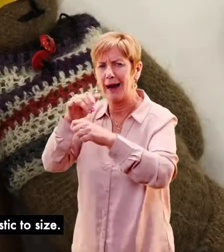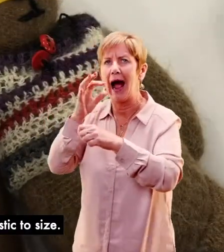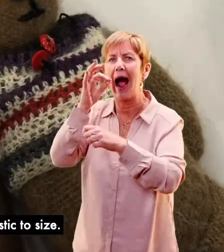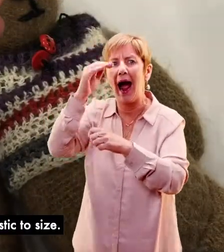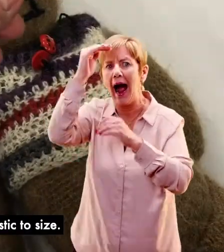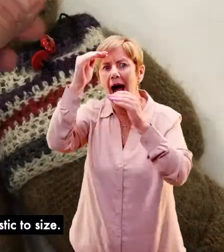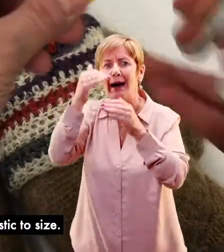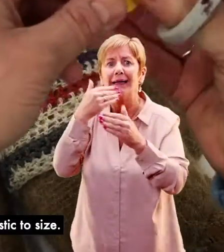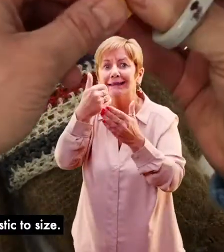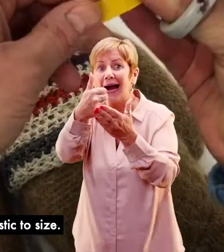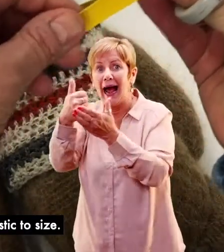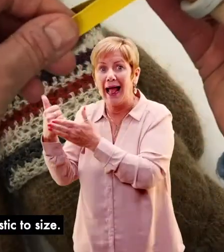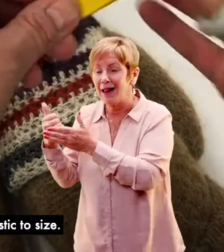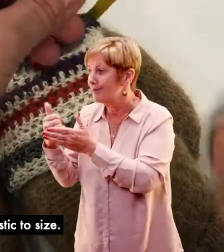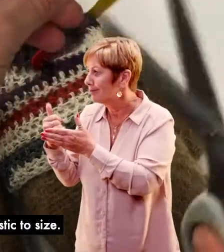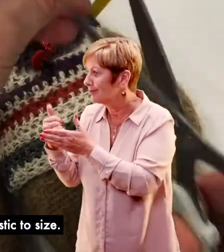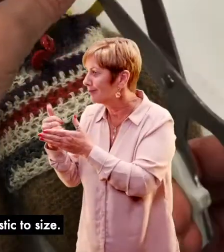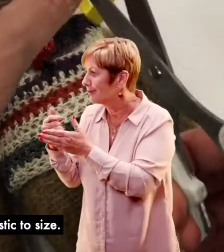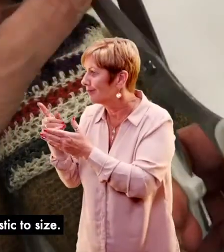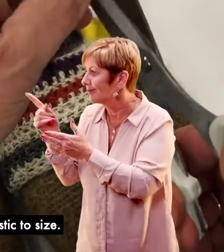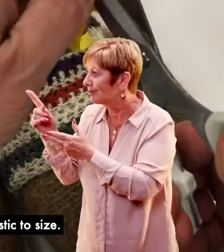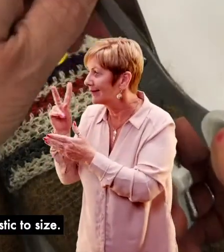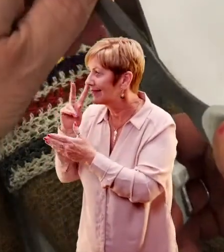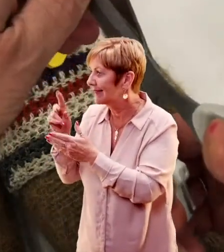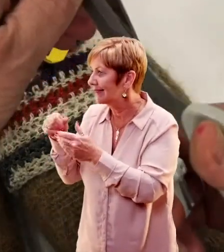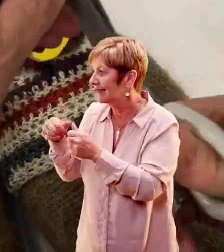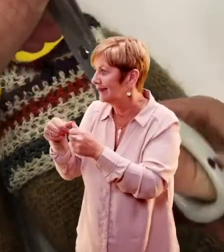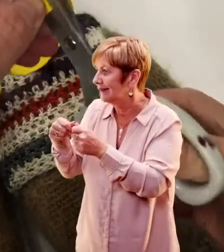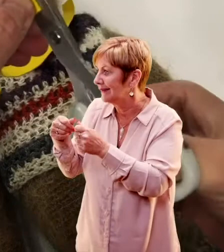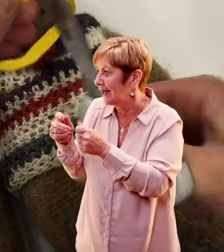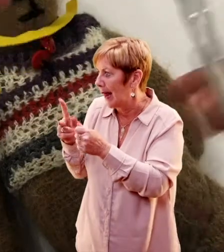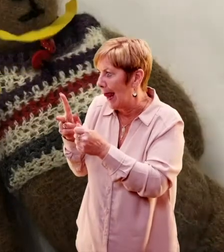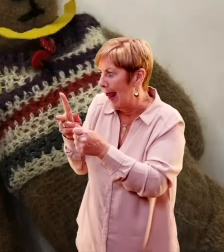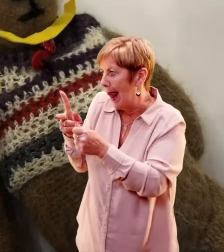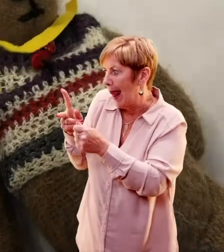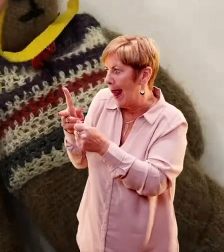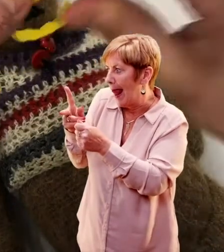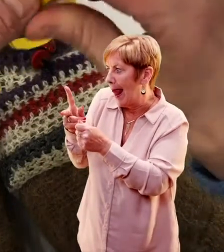I'm going to ask an adult to cut my elastic to size.